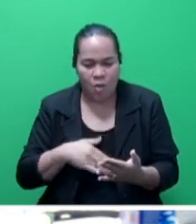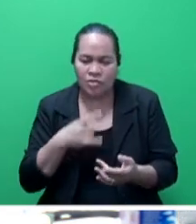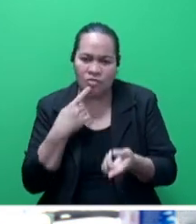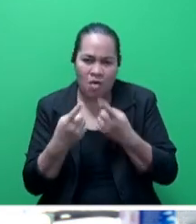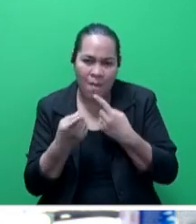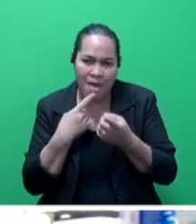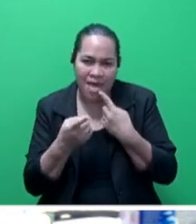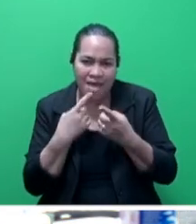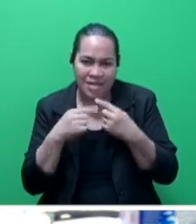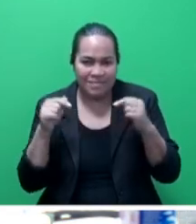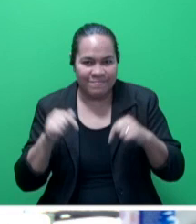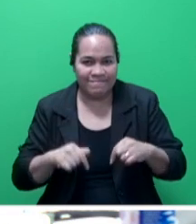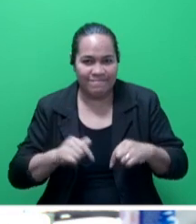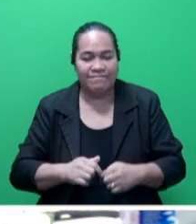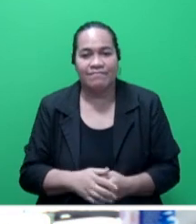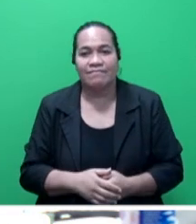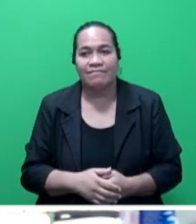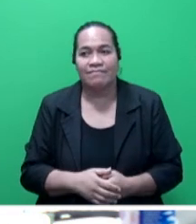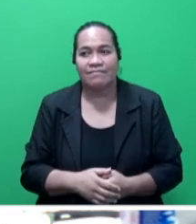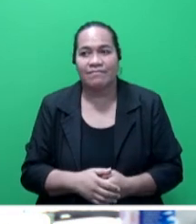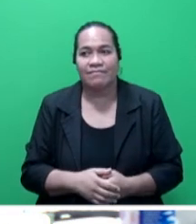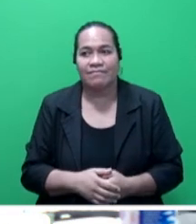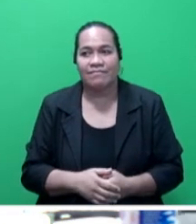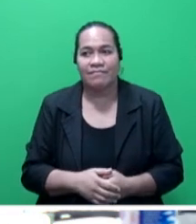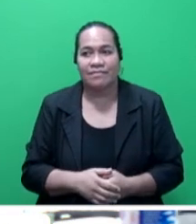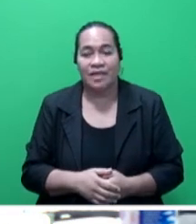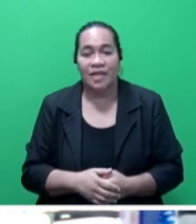comments here, Mr. Speaker, sir. Mr. Speaker, the